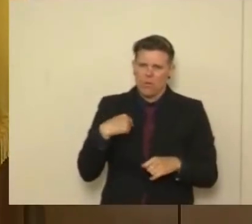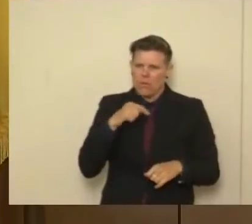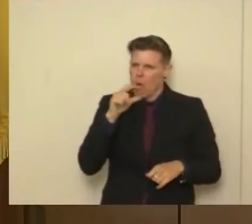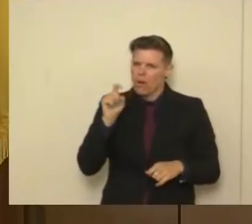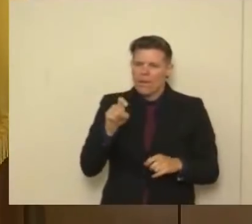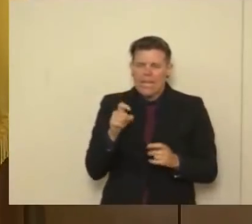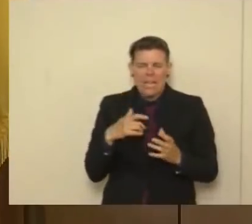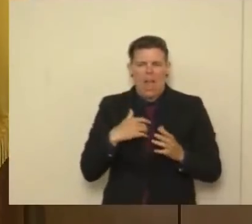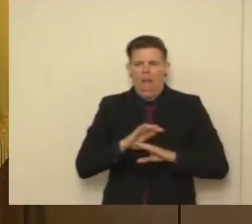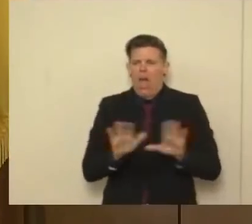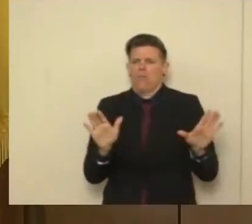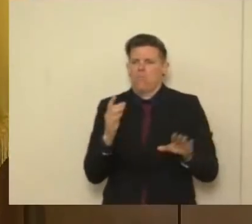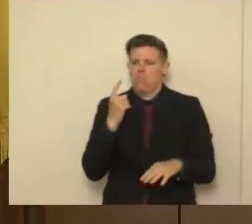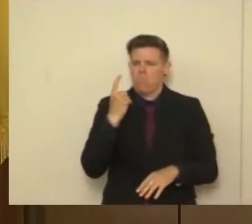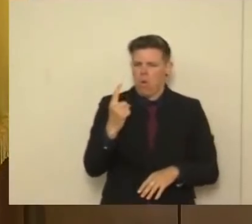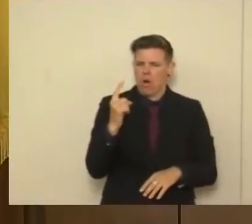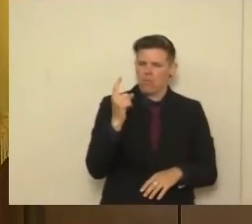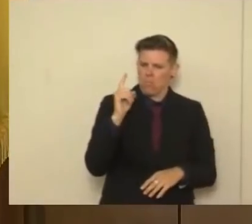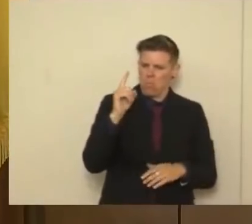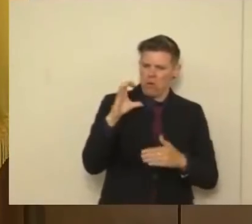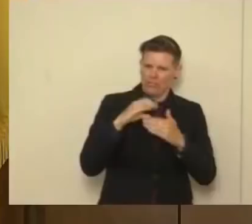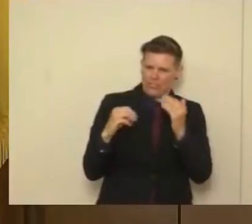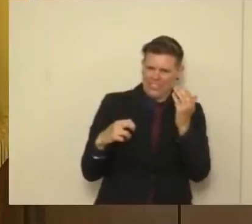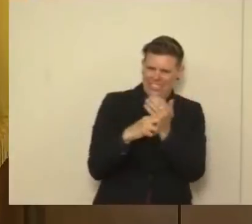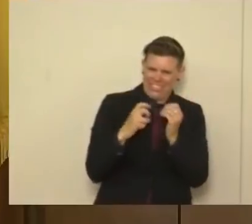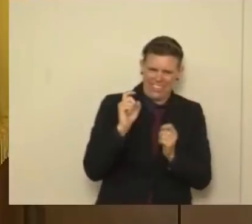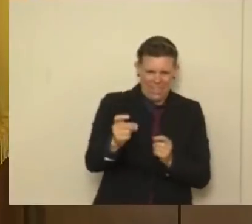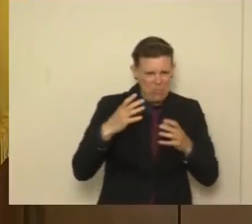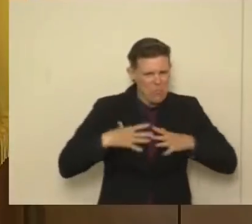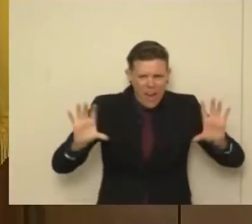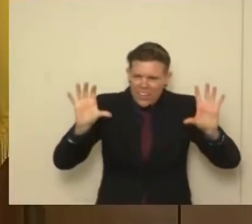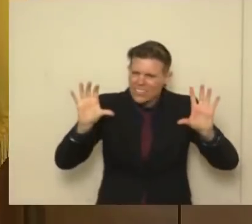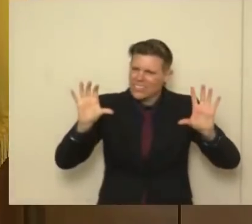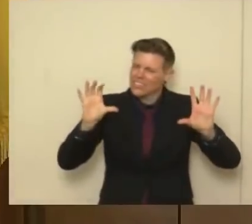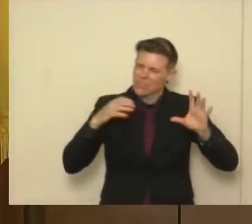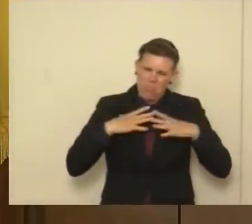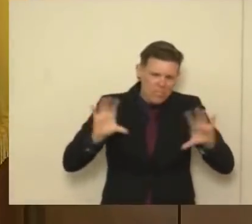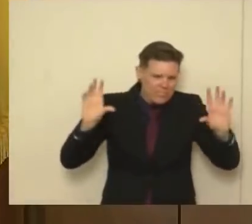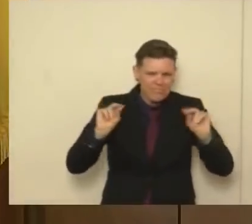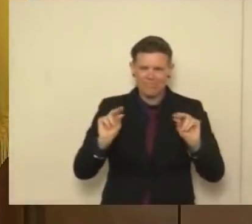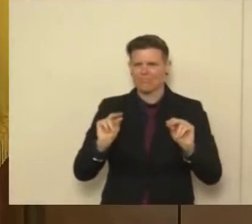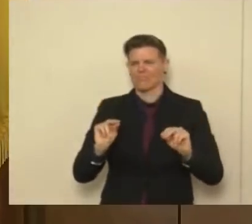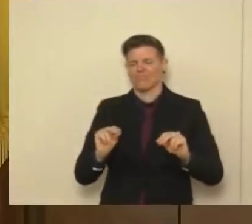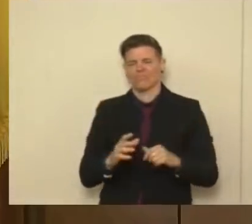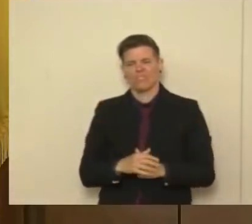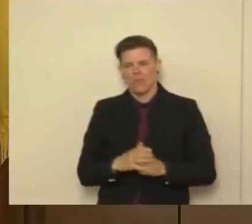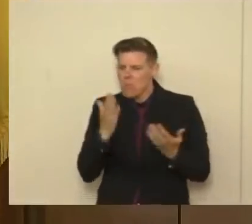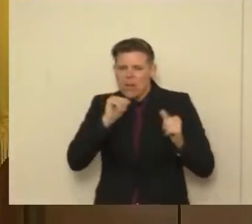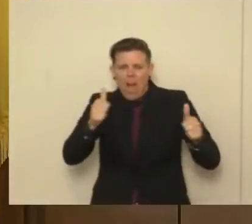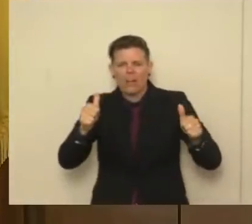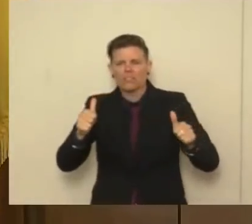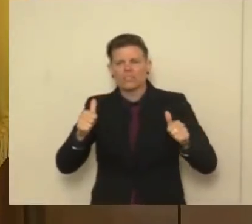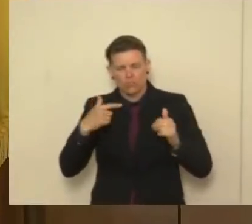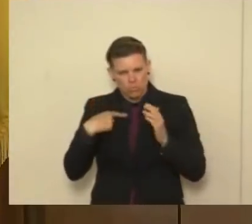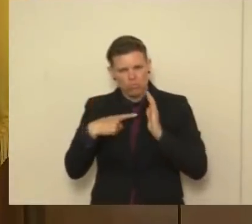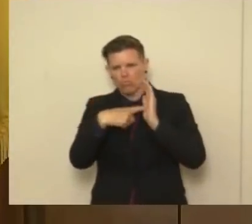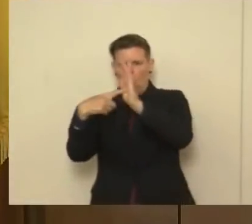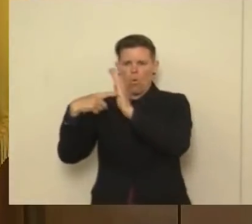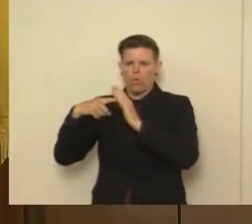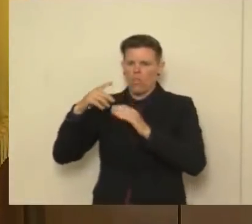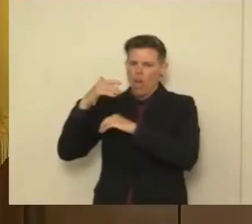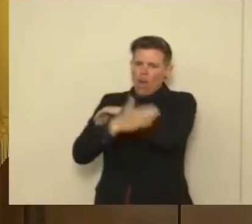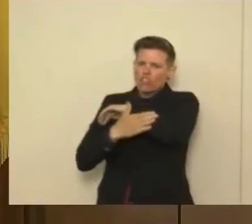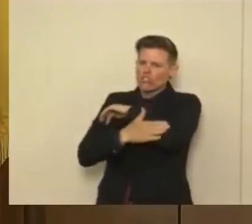one $100 citation to anyone. Let's show the rest of the country that we can have a